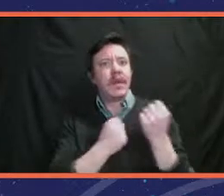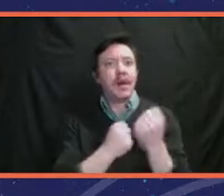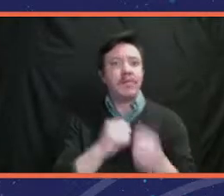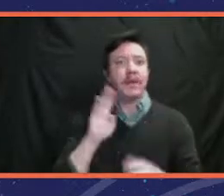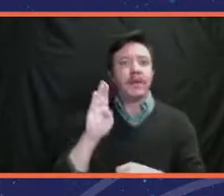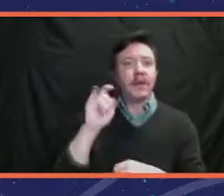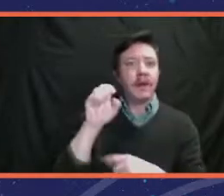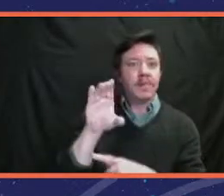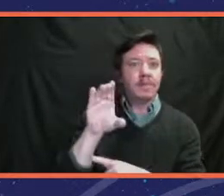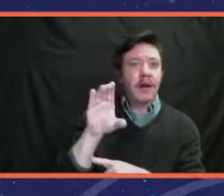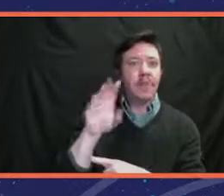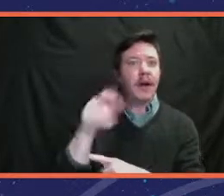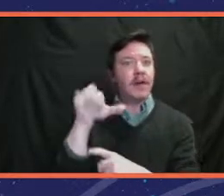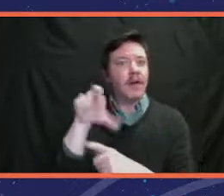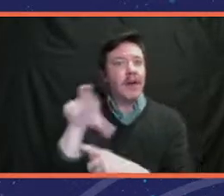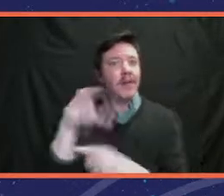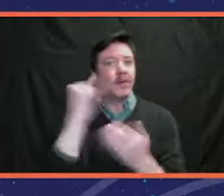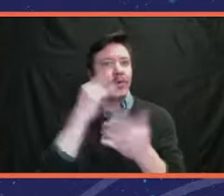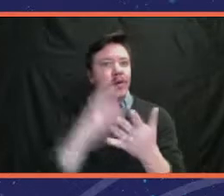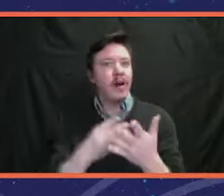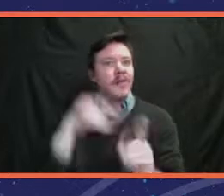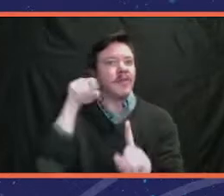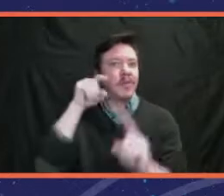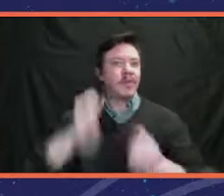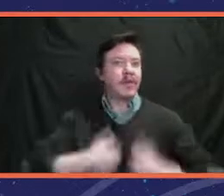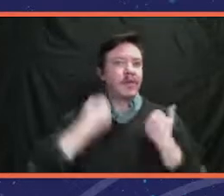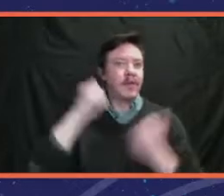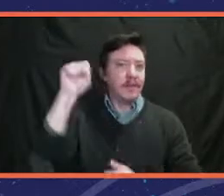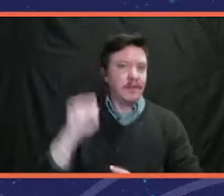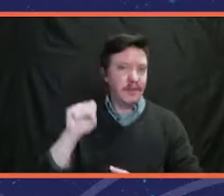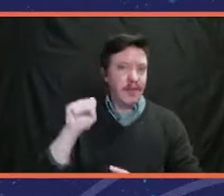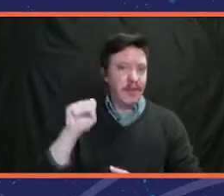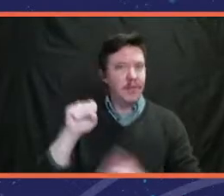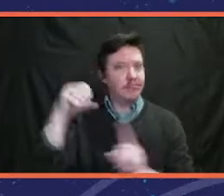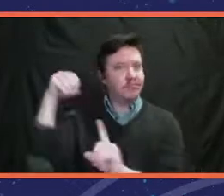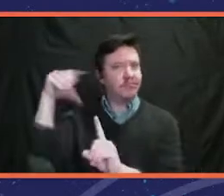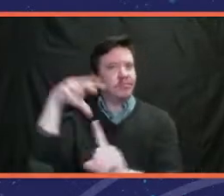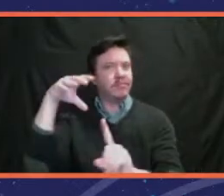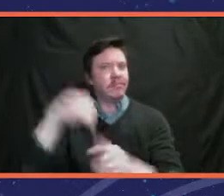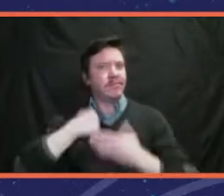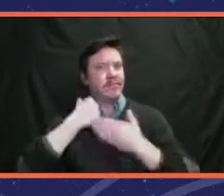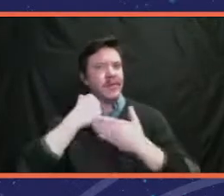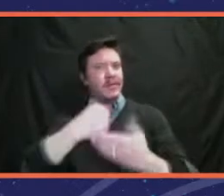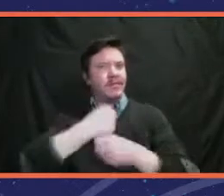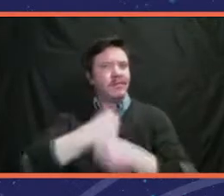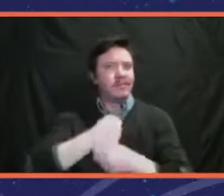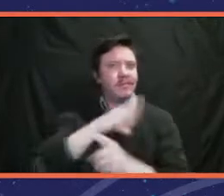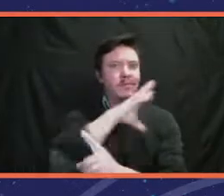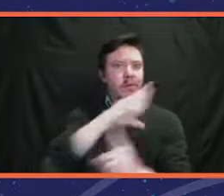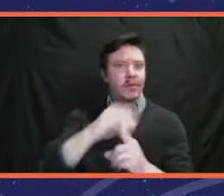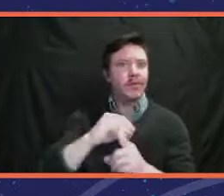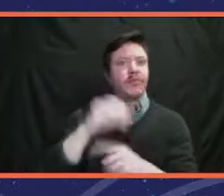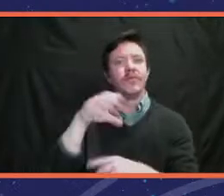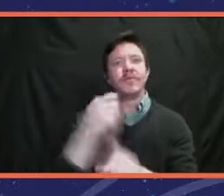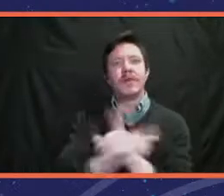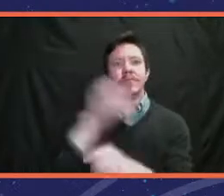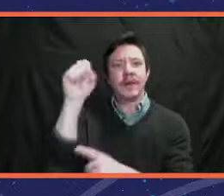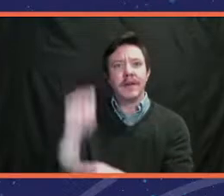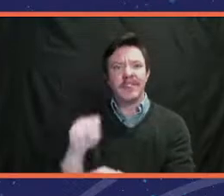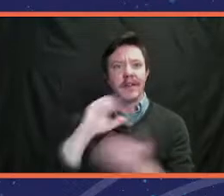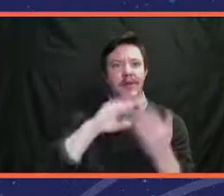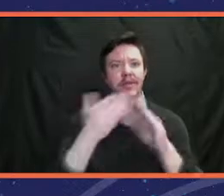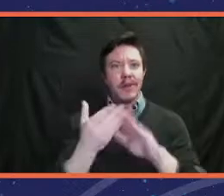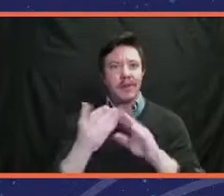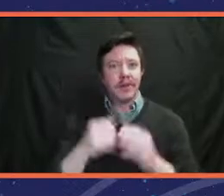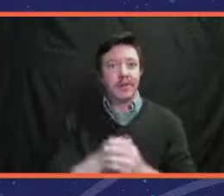South and shine light on individual people who help create the rich culture that exists in Southern communities. The content will consist of